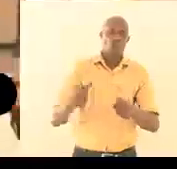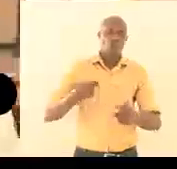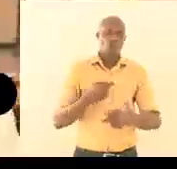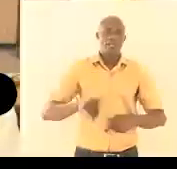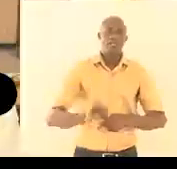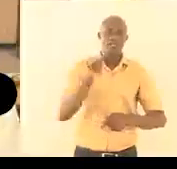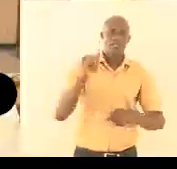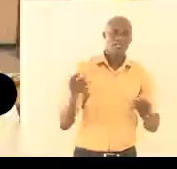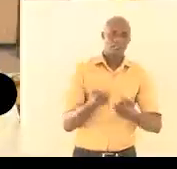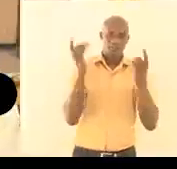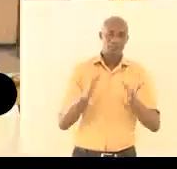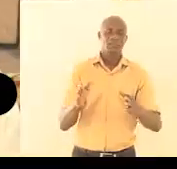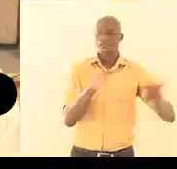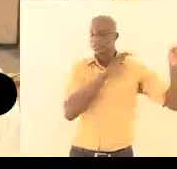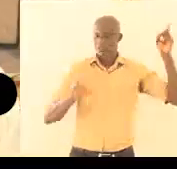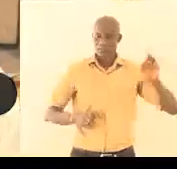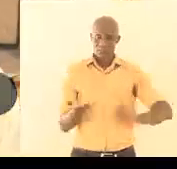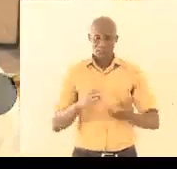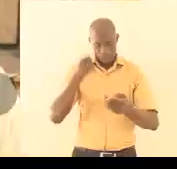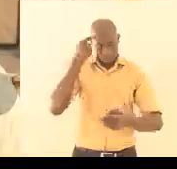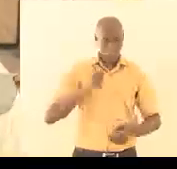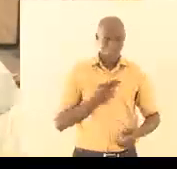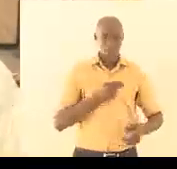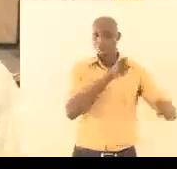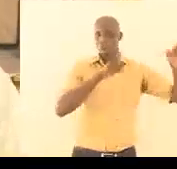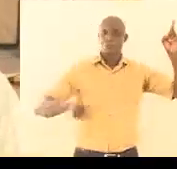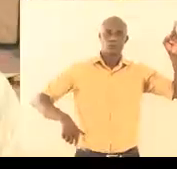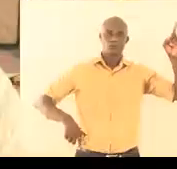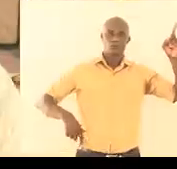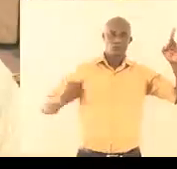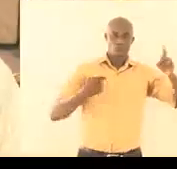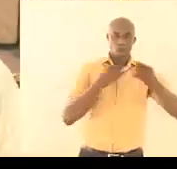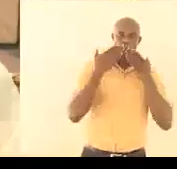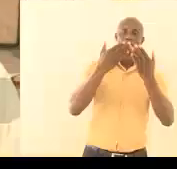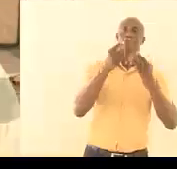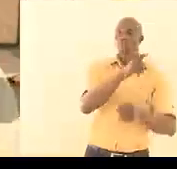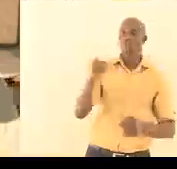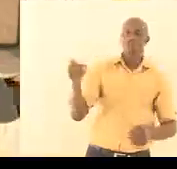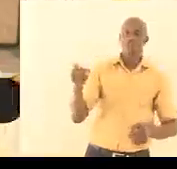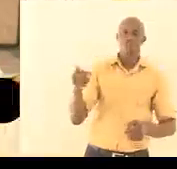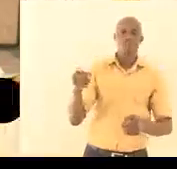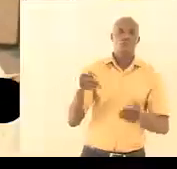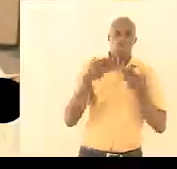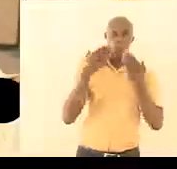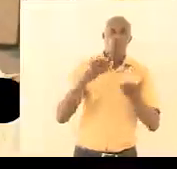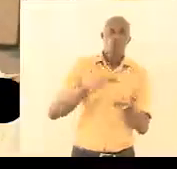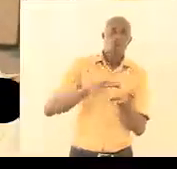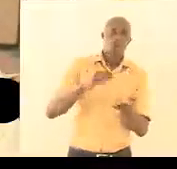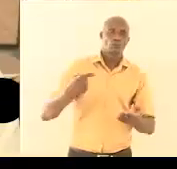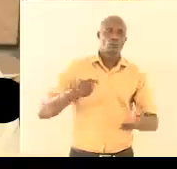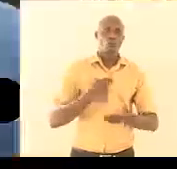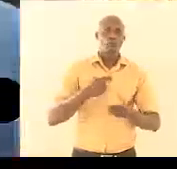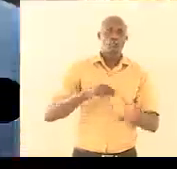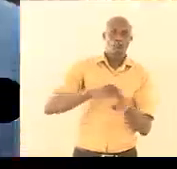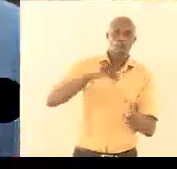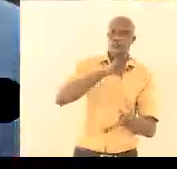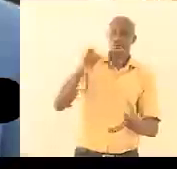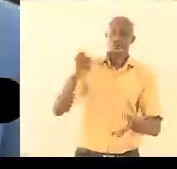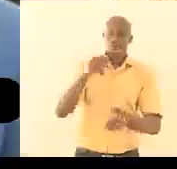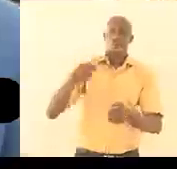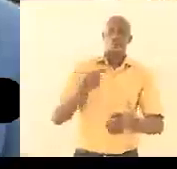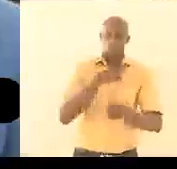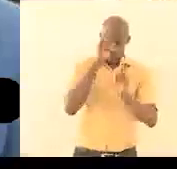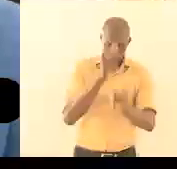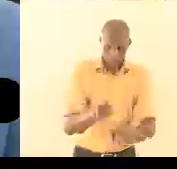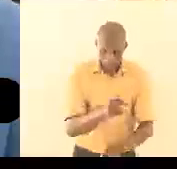Paul says, Christ died for us. Lord, we thank you. We glorify your holy name. We honor